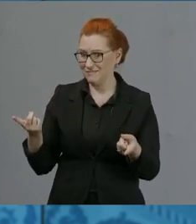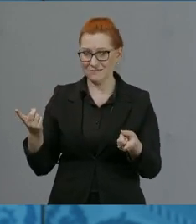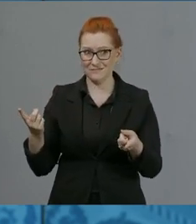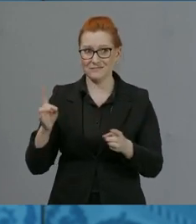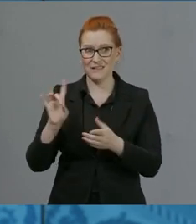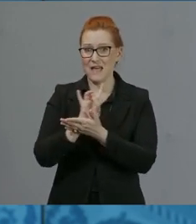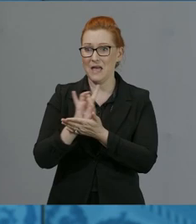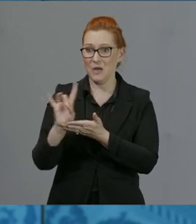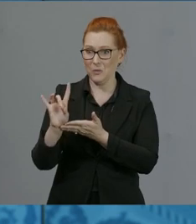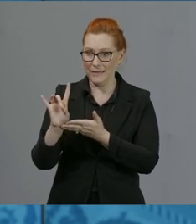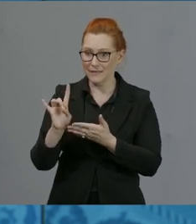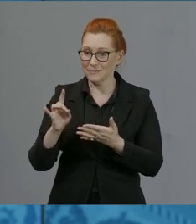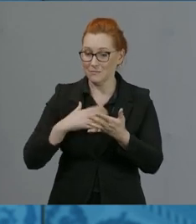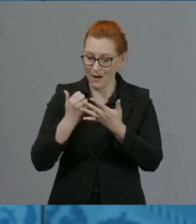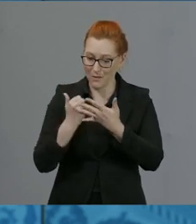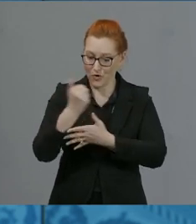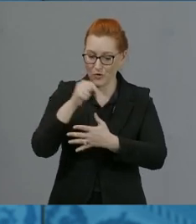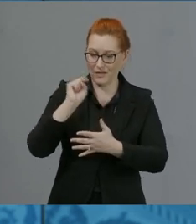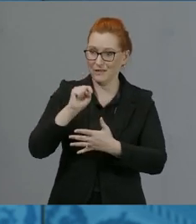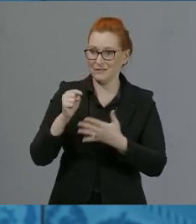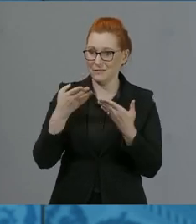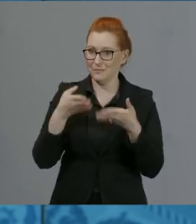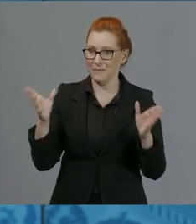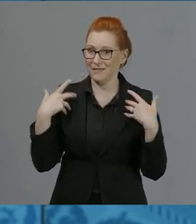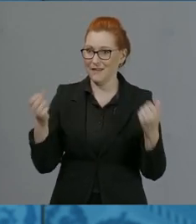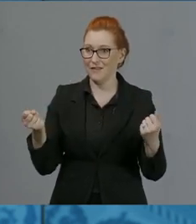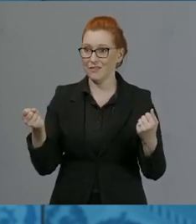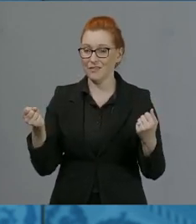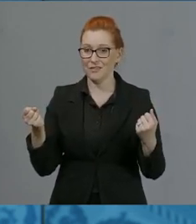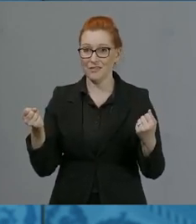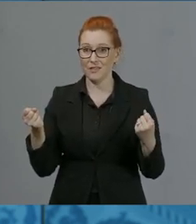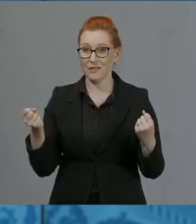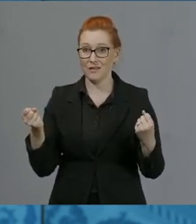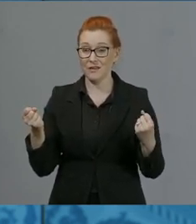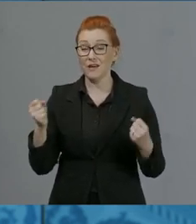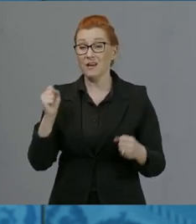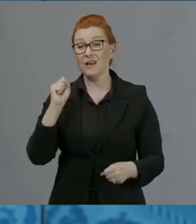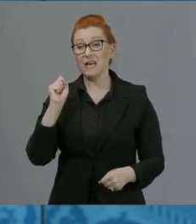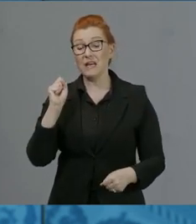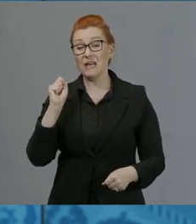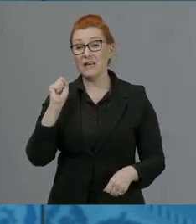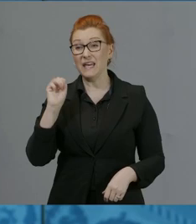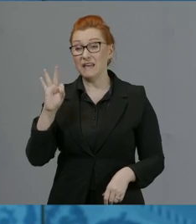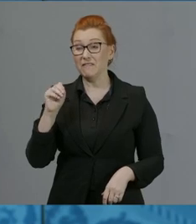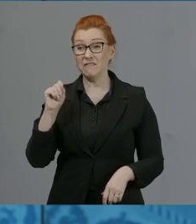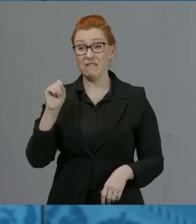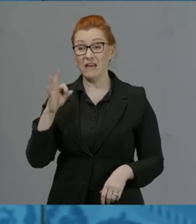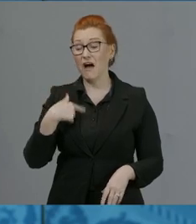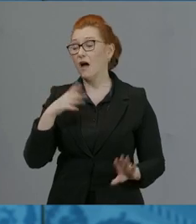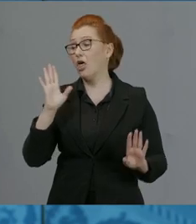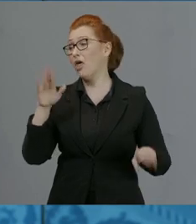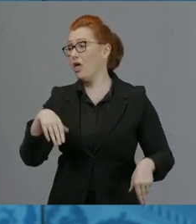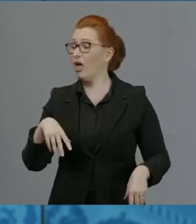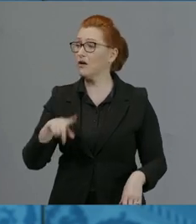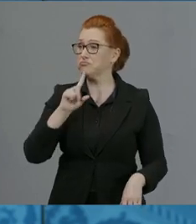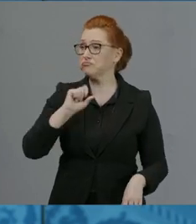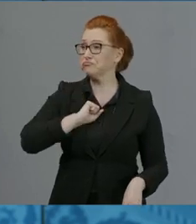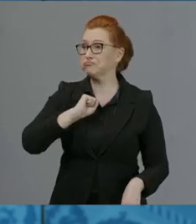past 8 weeks. I wouldn't be making the decisions that I'm making today if they weren't informed by the Centers for